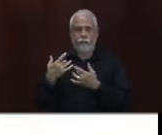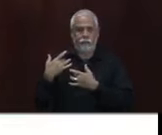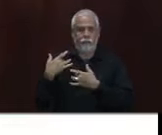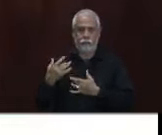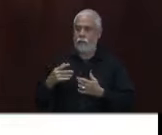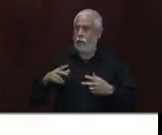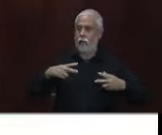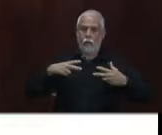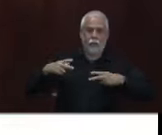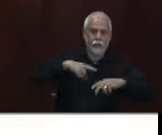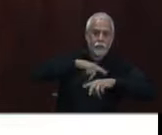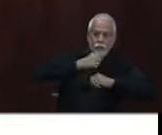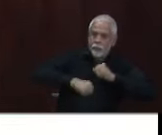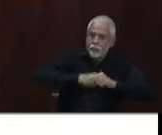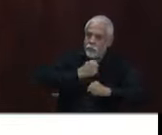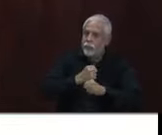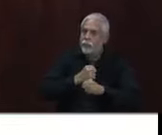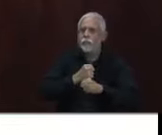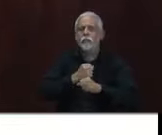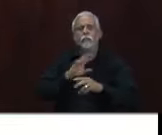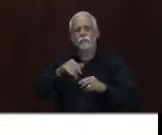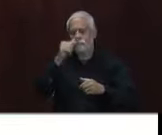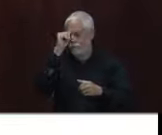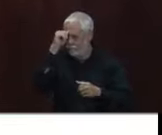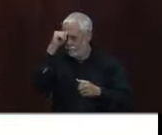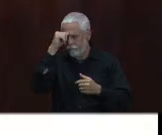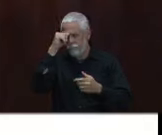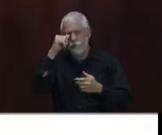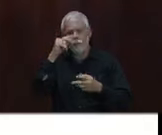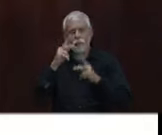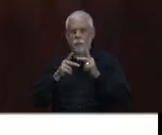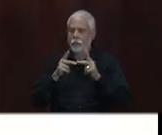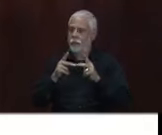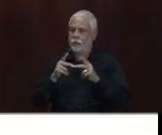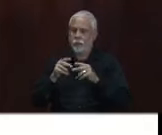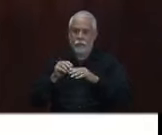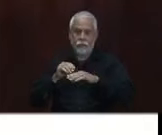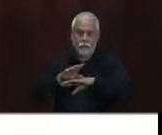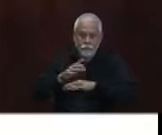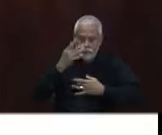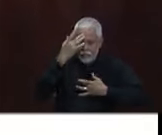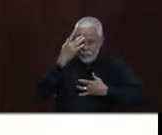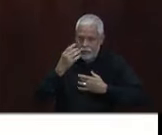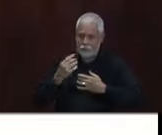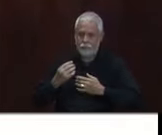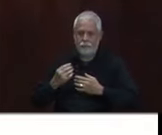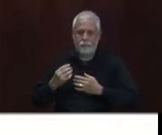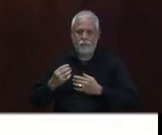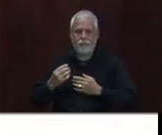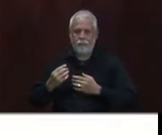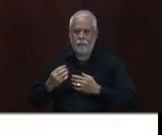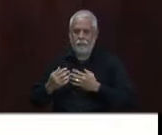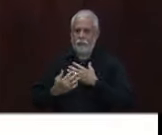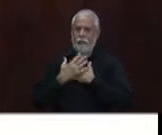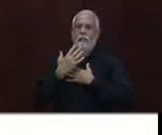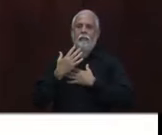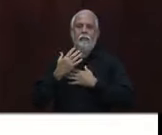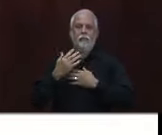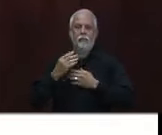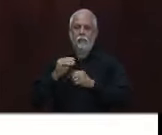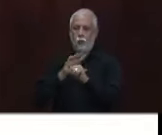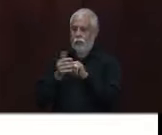holiday season, I want us to remember all of those who have been infected and affected by